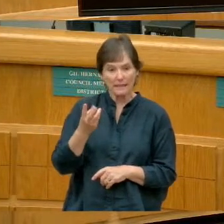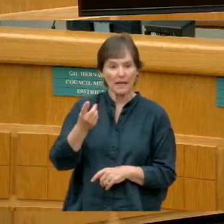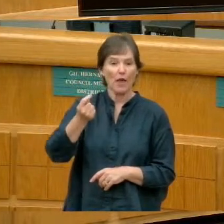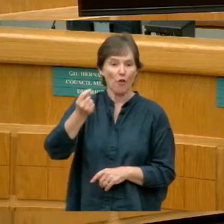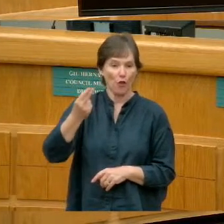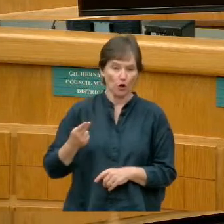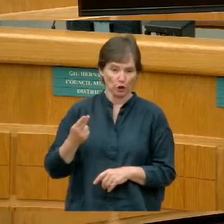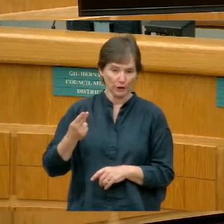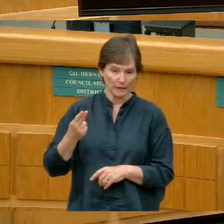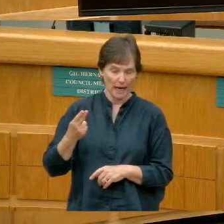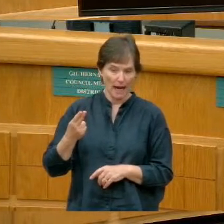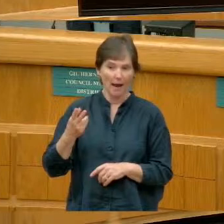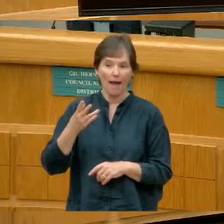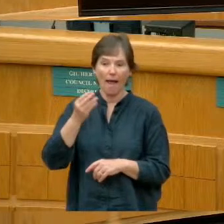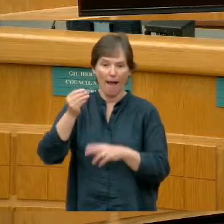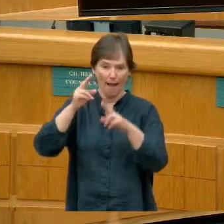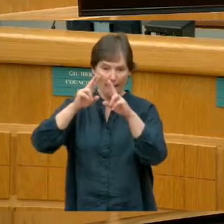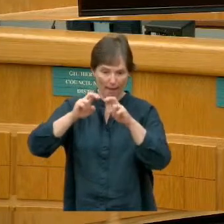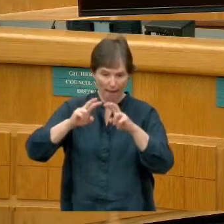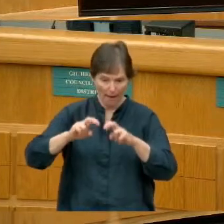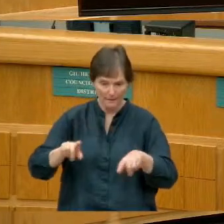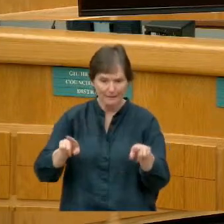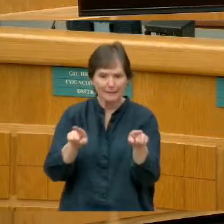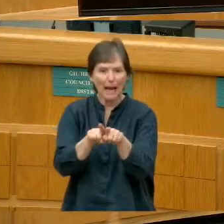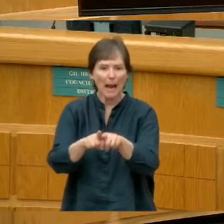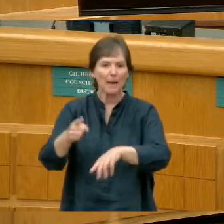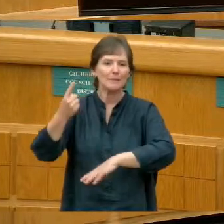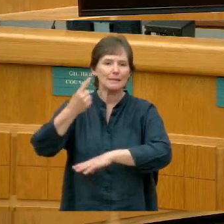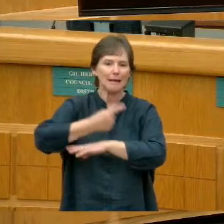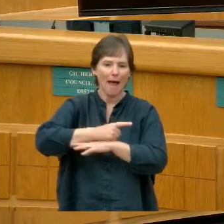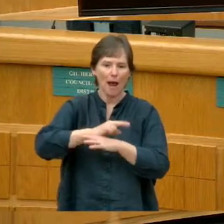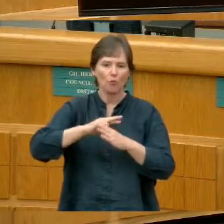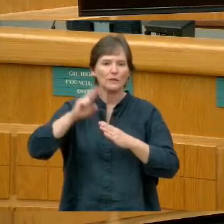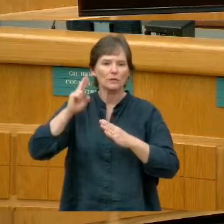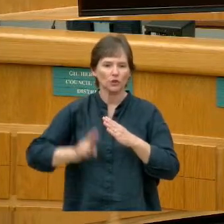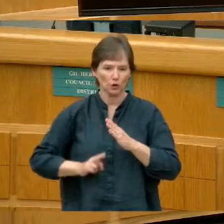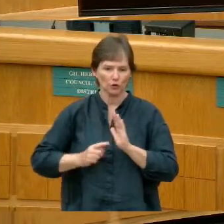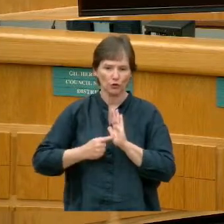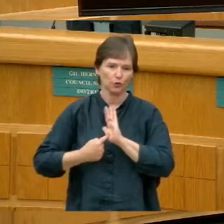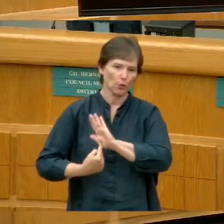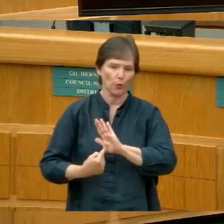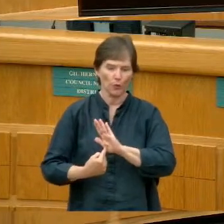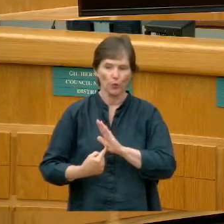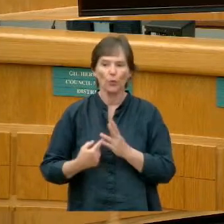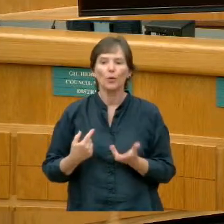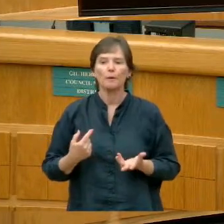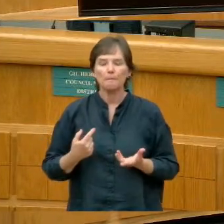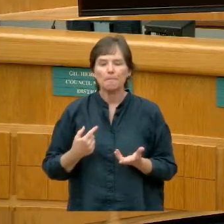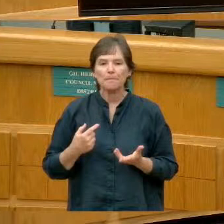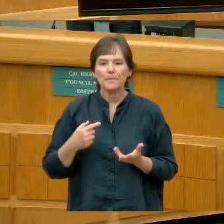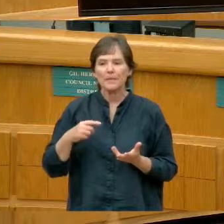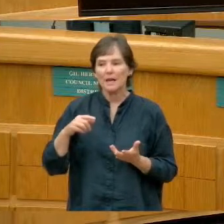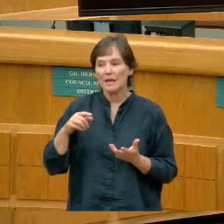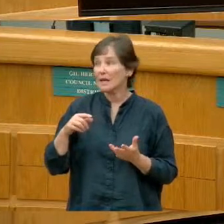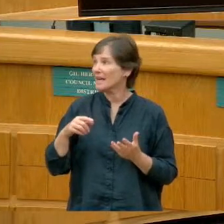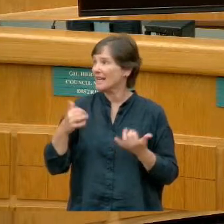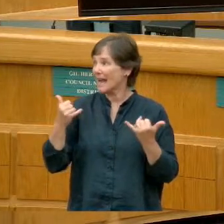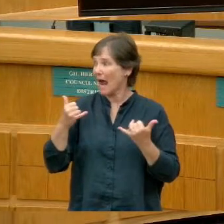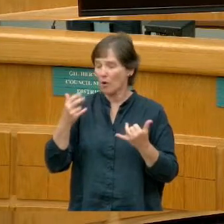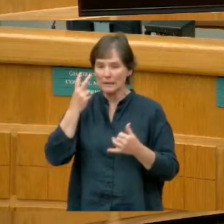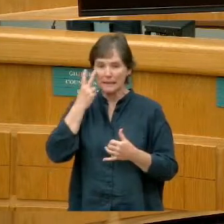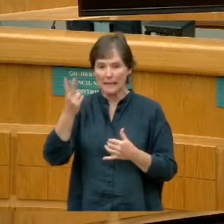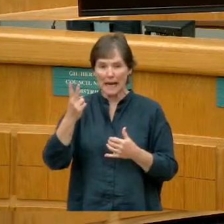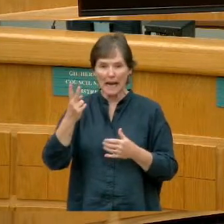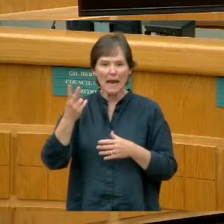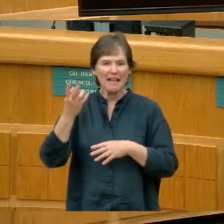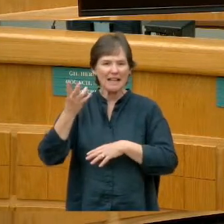those results within that same day, which is good. So this shows our running average. The 7-day average is